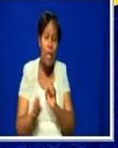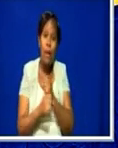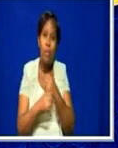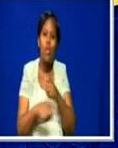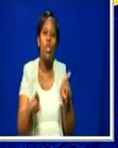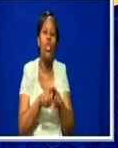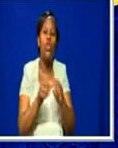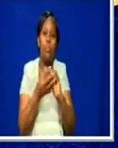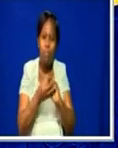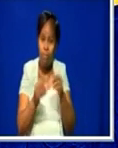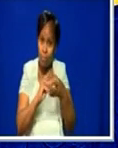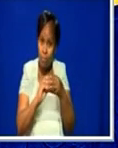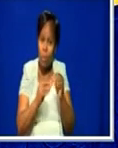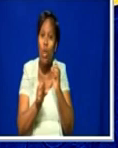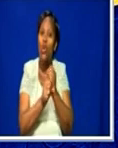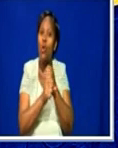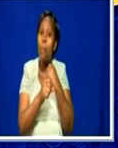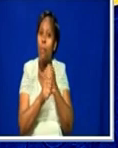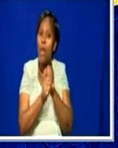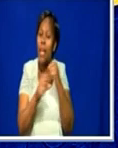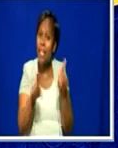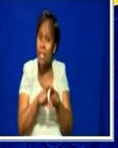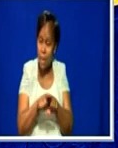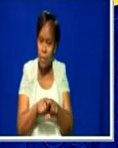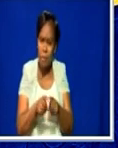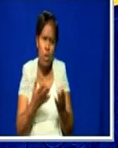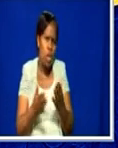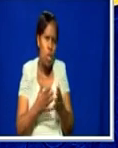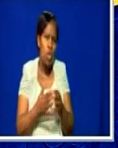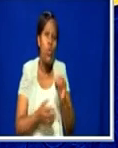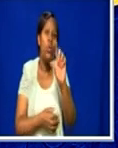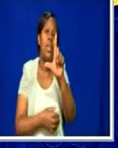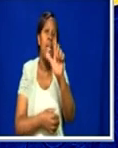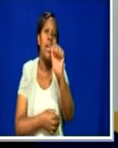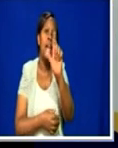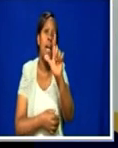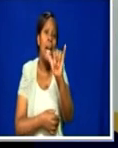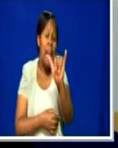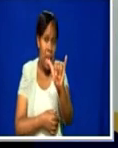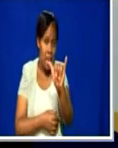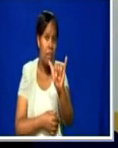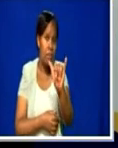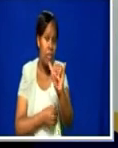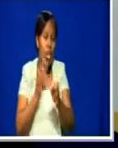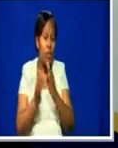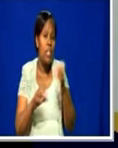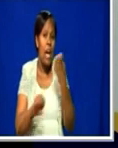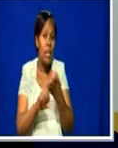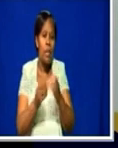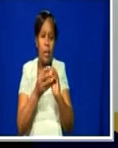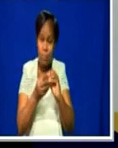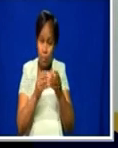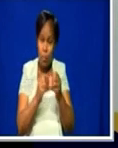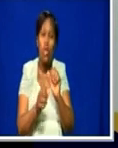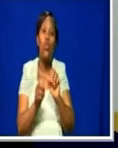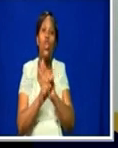use the plasticine to represent. The I planets. love this, I love You can this. even use clay. Clay. If you can't be able to get the plasticine, Uh-huh. you can